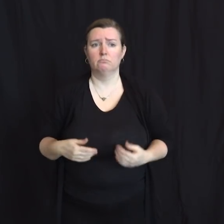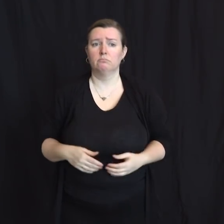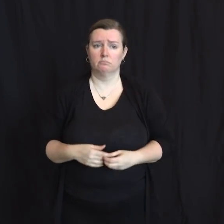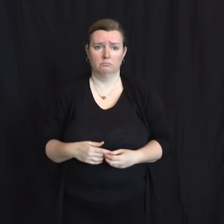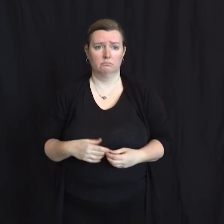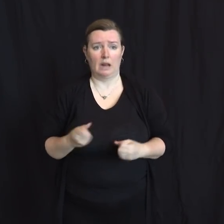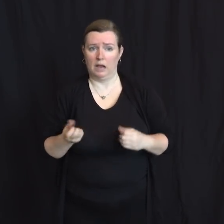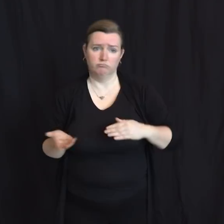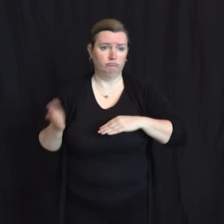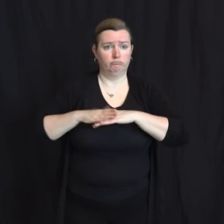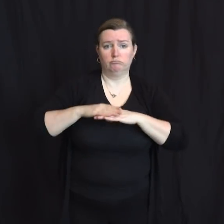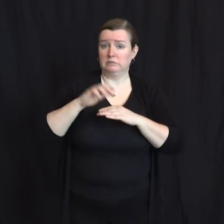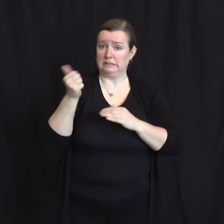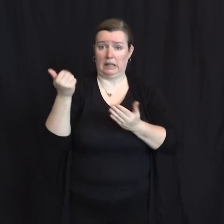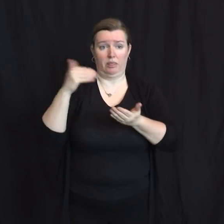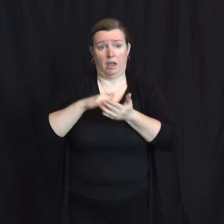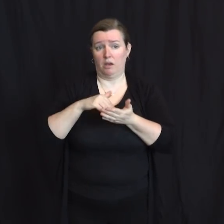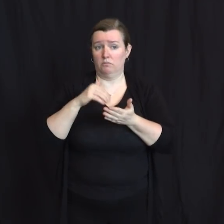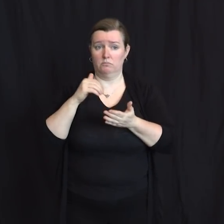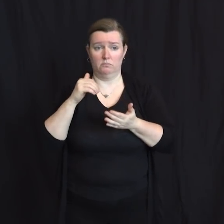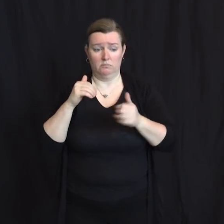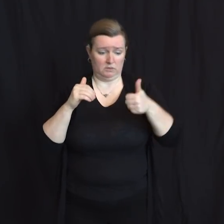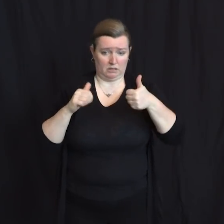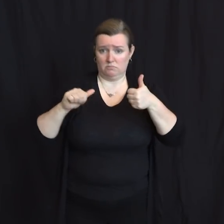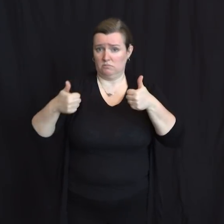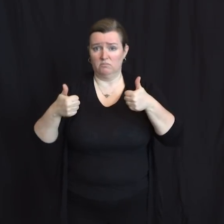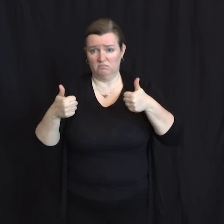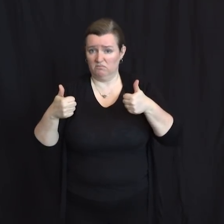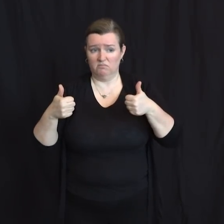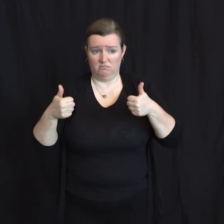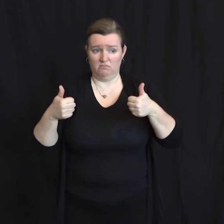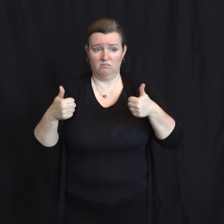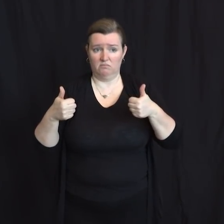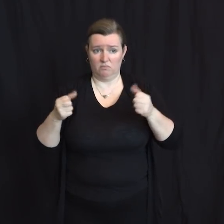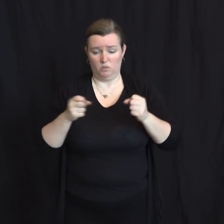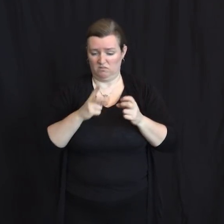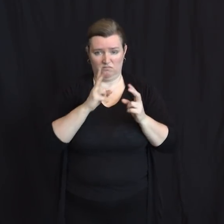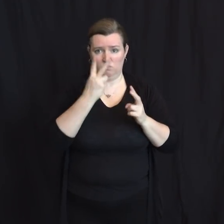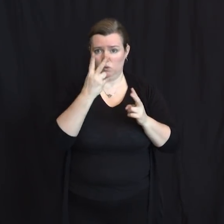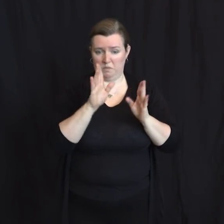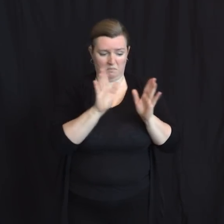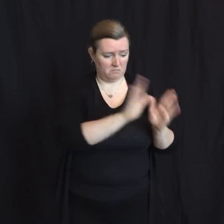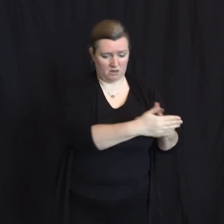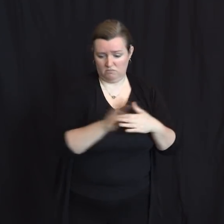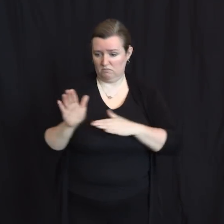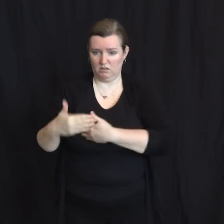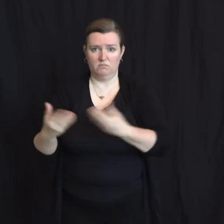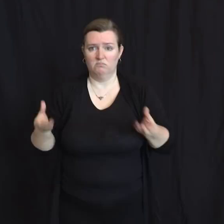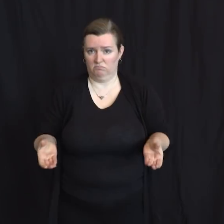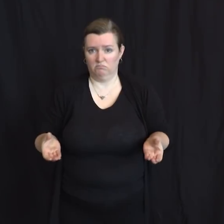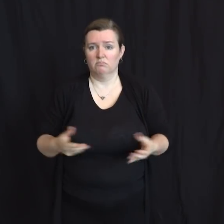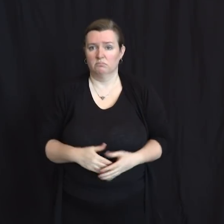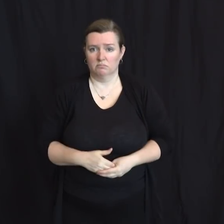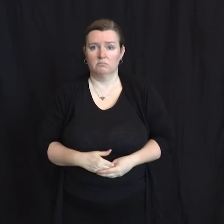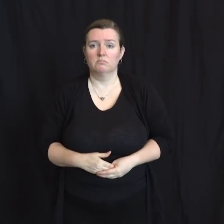10,000 people a day for a second module, and yet a third 10,000 people a day for a third module, et